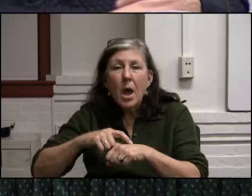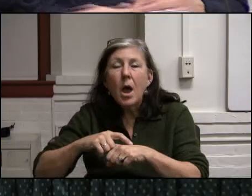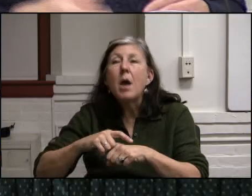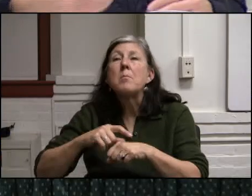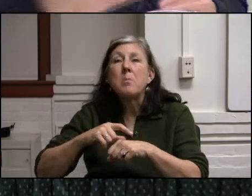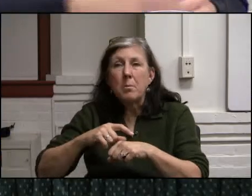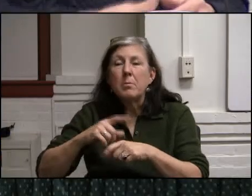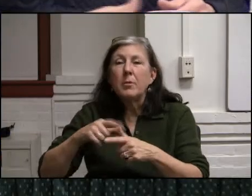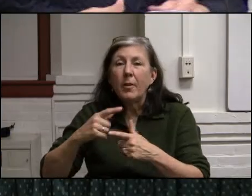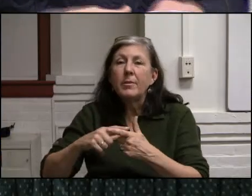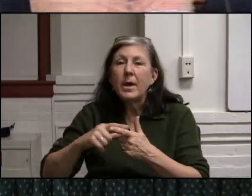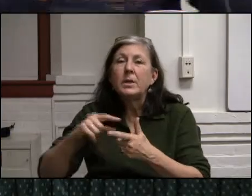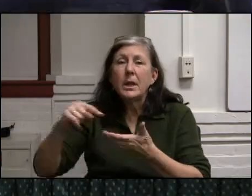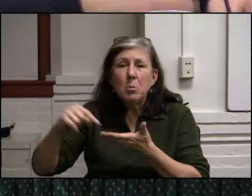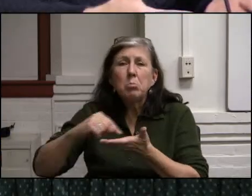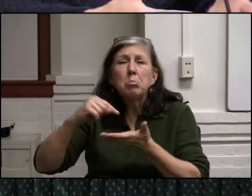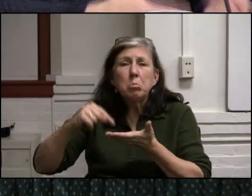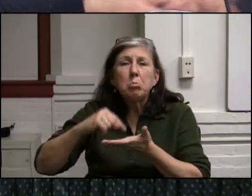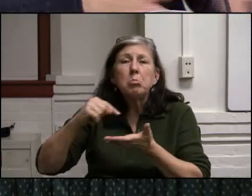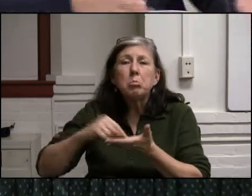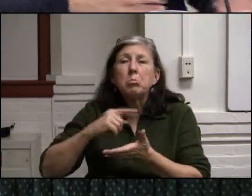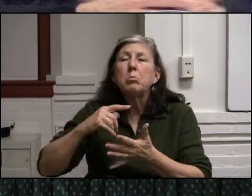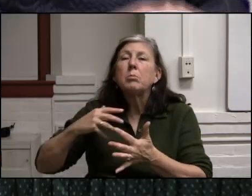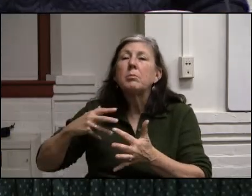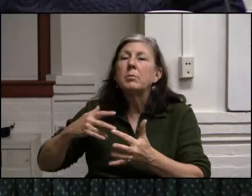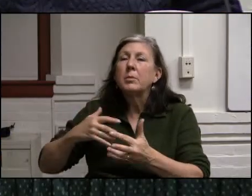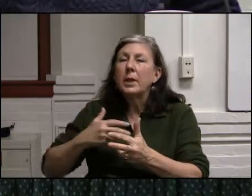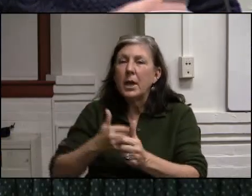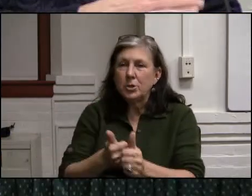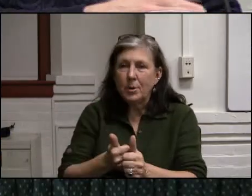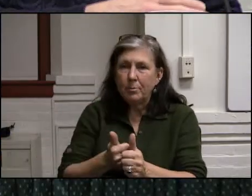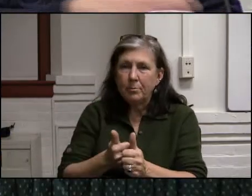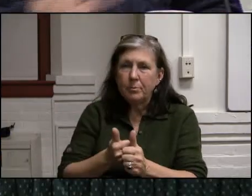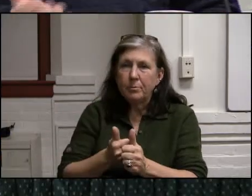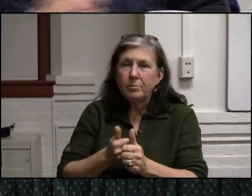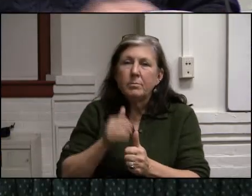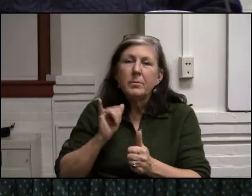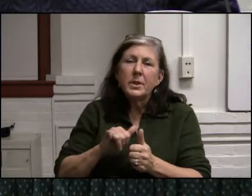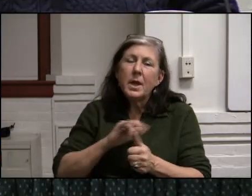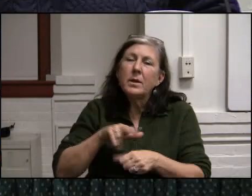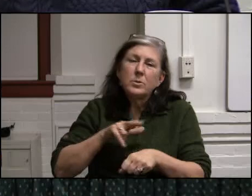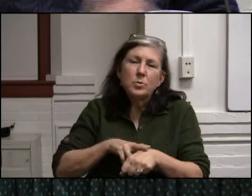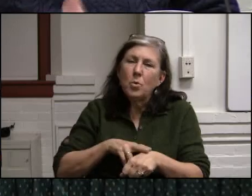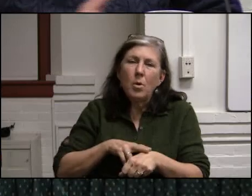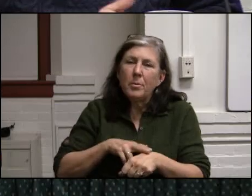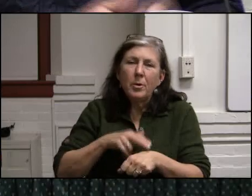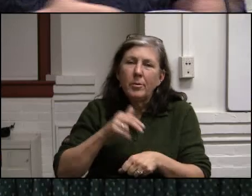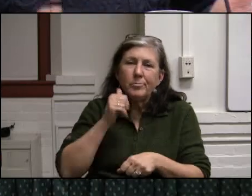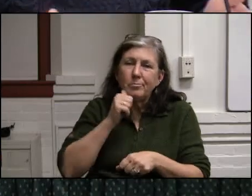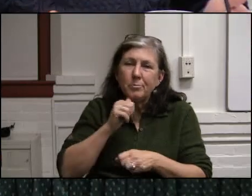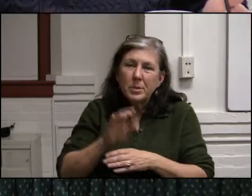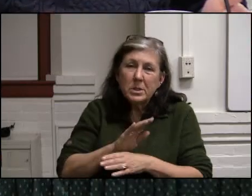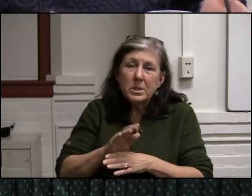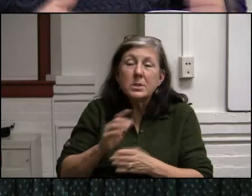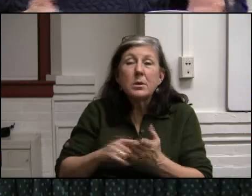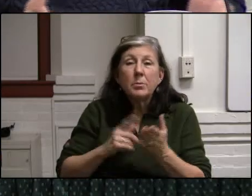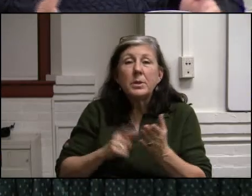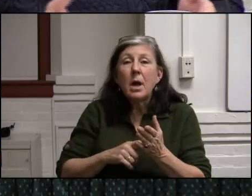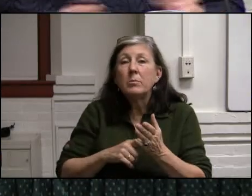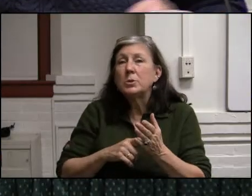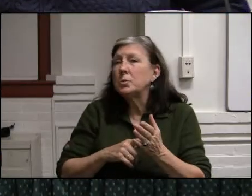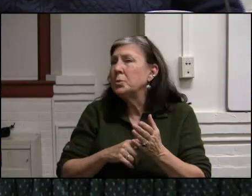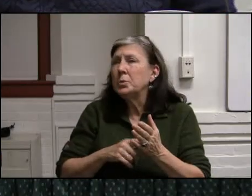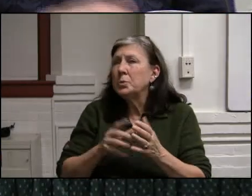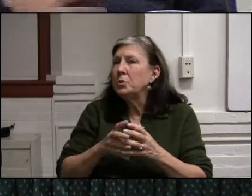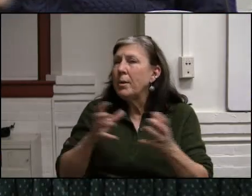continue to make some payments while they're behind and then they get back current. That is the normal course of action. There are times when it becomes a more extreme